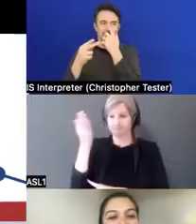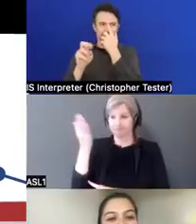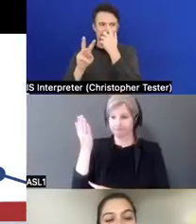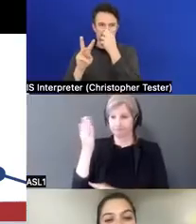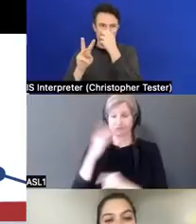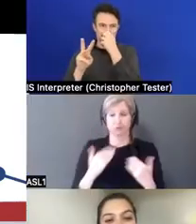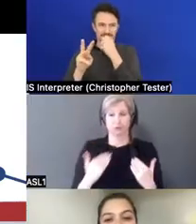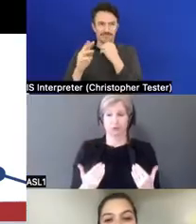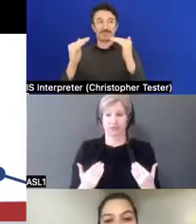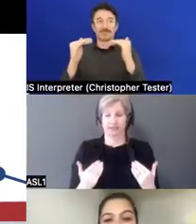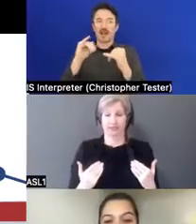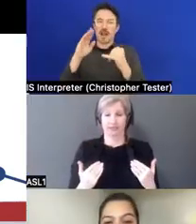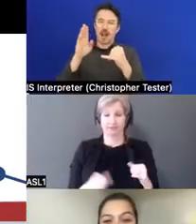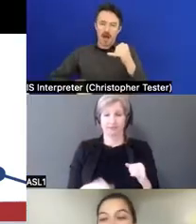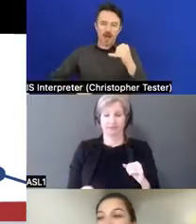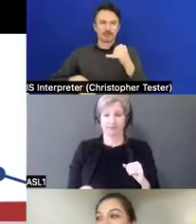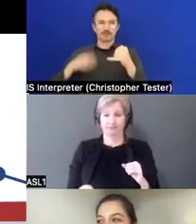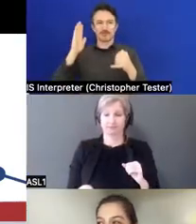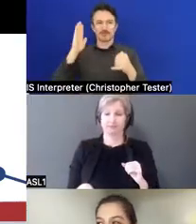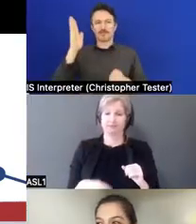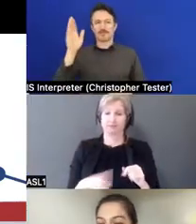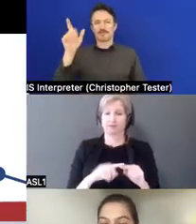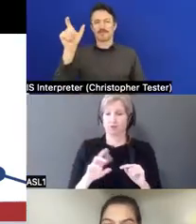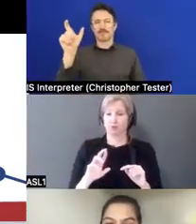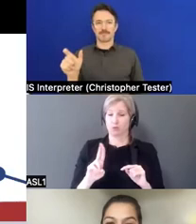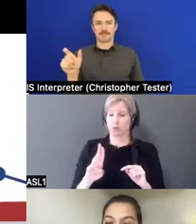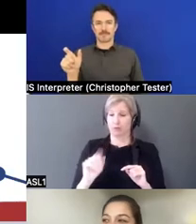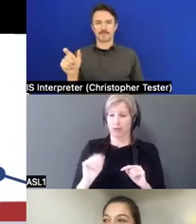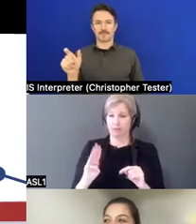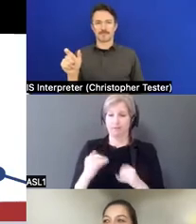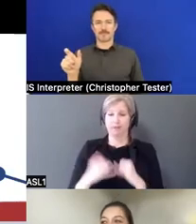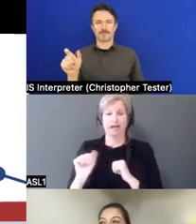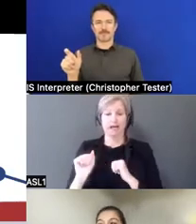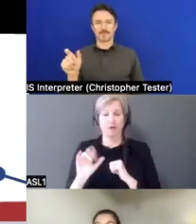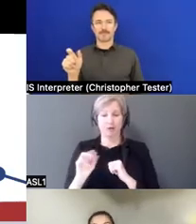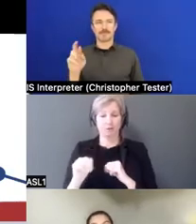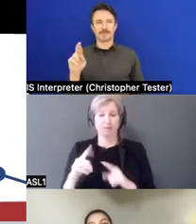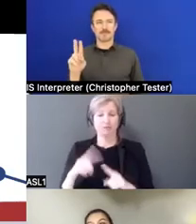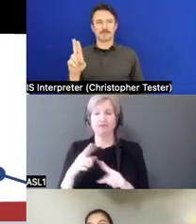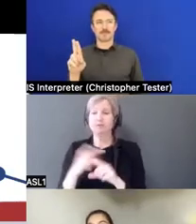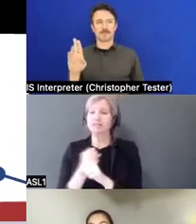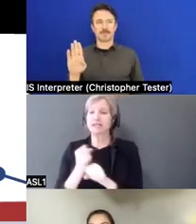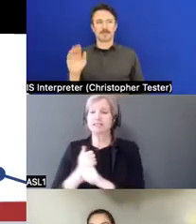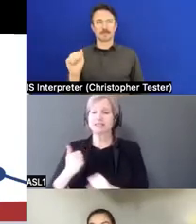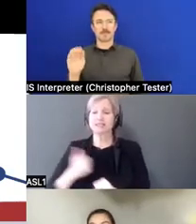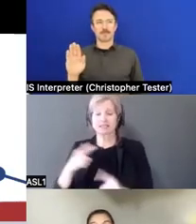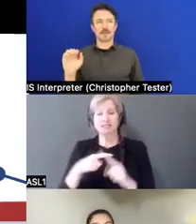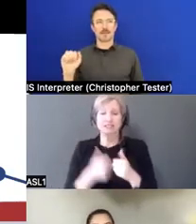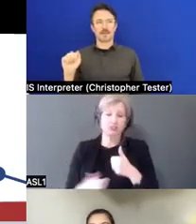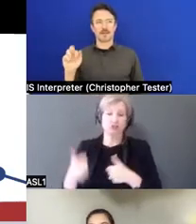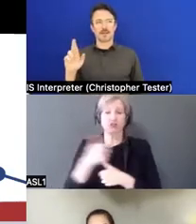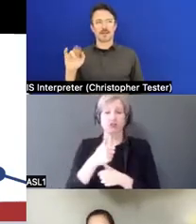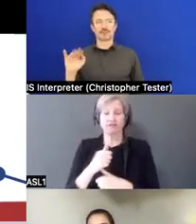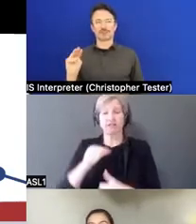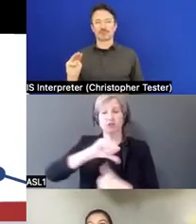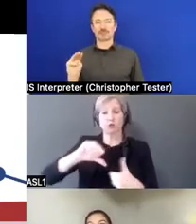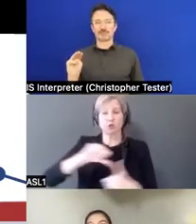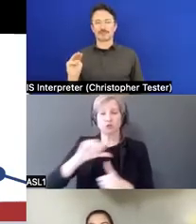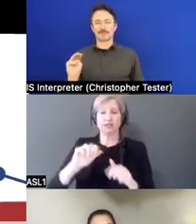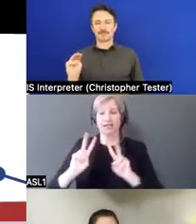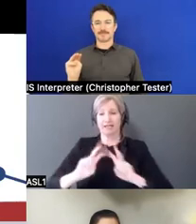today, done by Rubab Arim from Statistics Canada. She is the Chief Social Analysis and Modeling